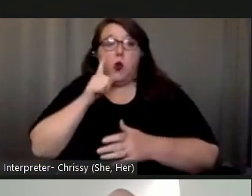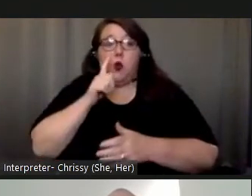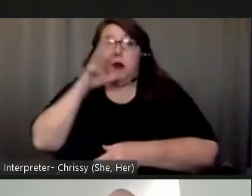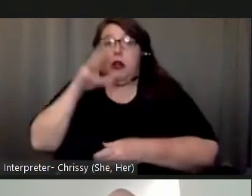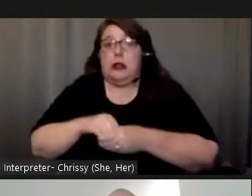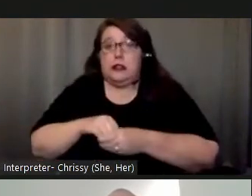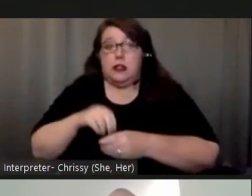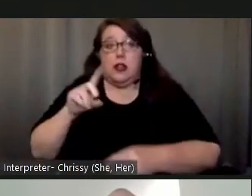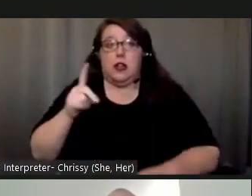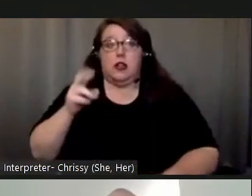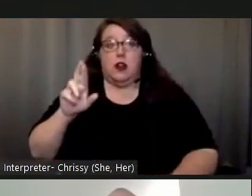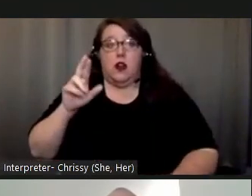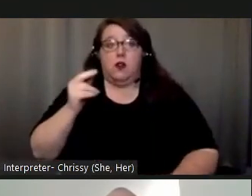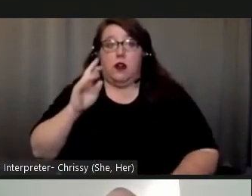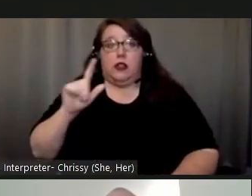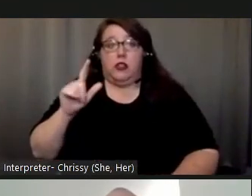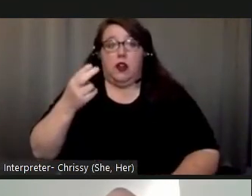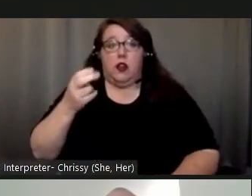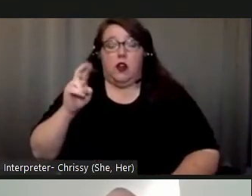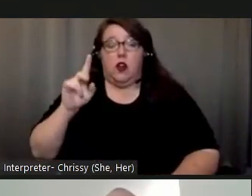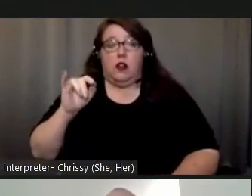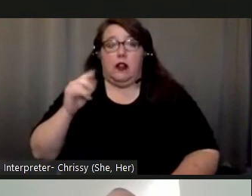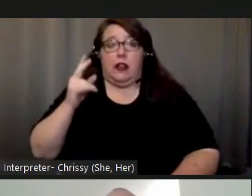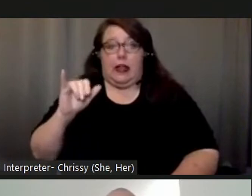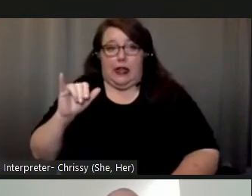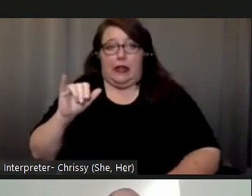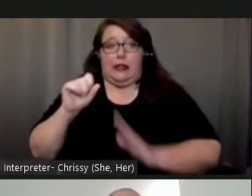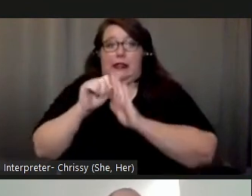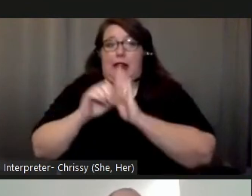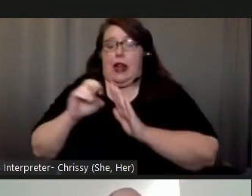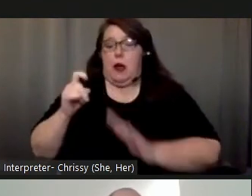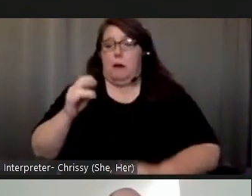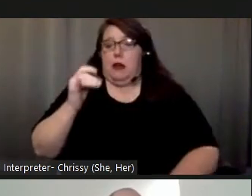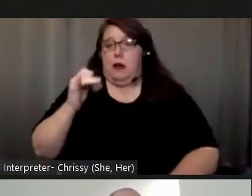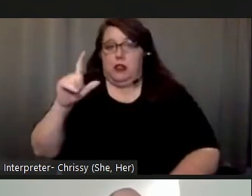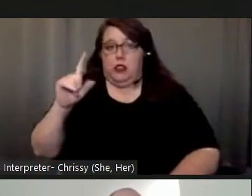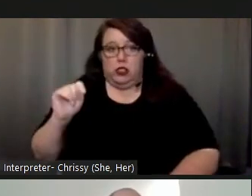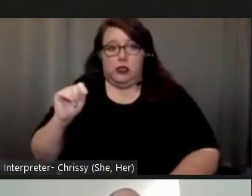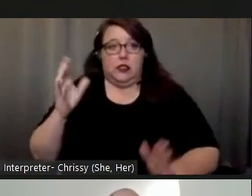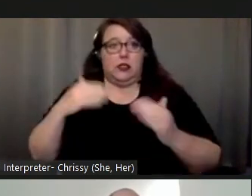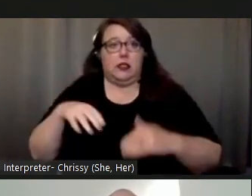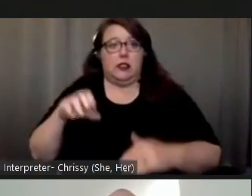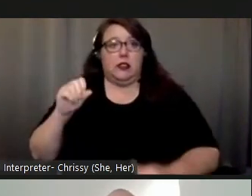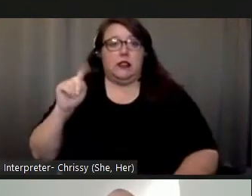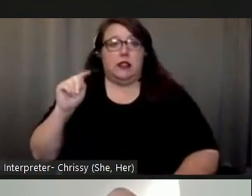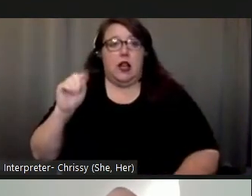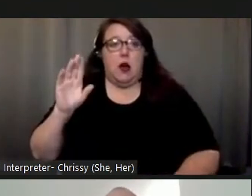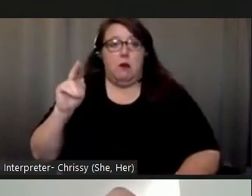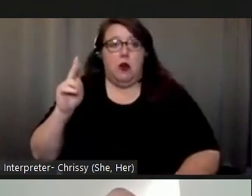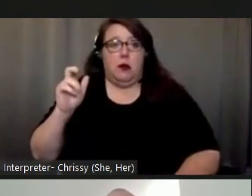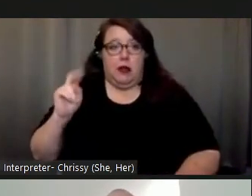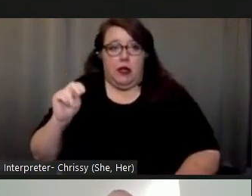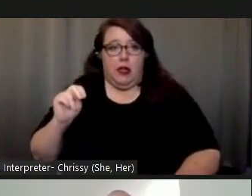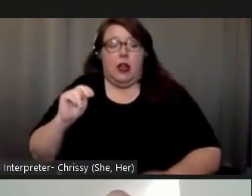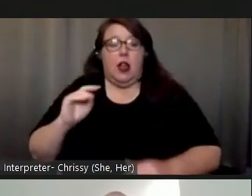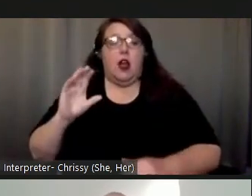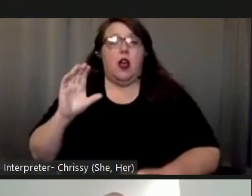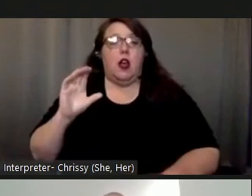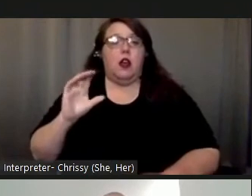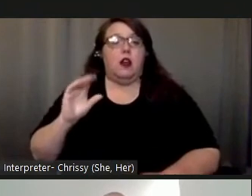Dr. Rachel Herlihy, State Epidemiologist, Scott Bookman, COVID-19 Incident Commander, and Dr. Eric France,